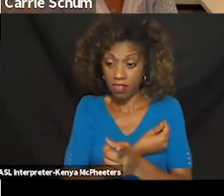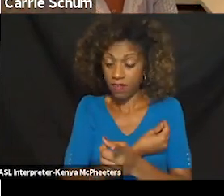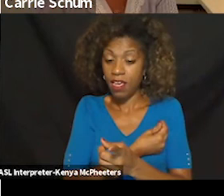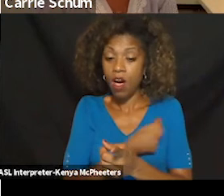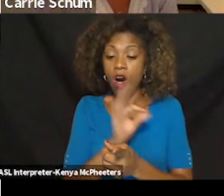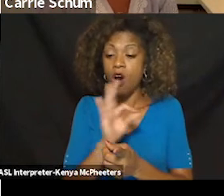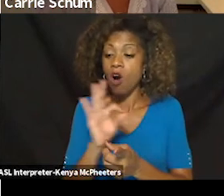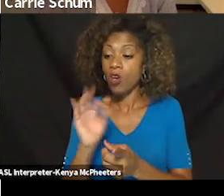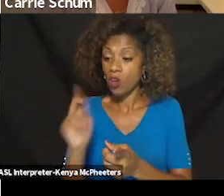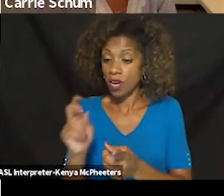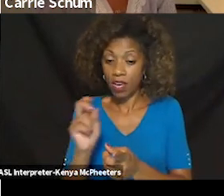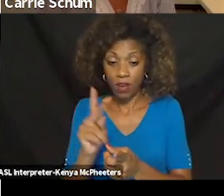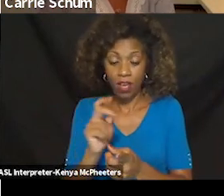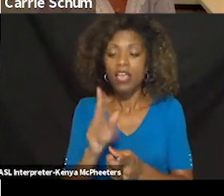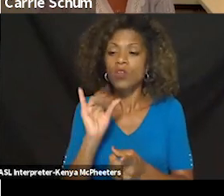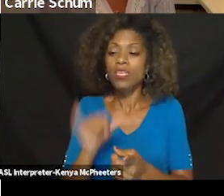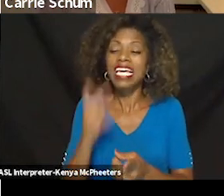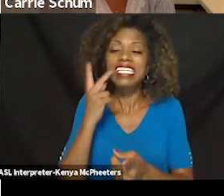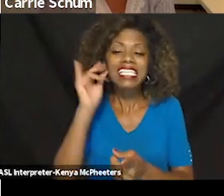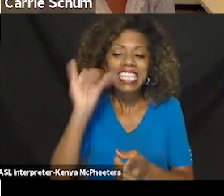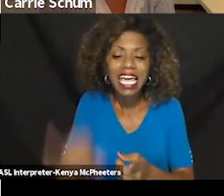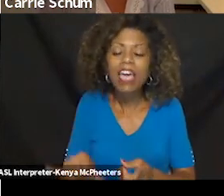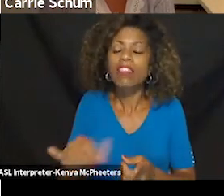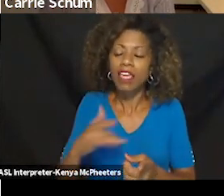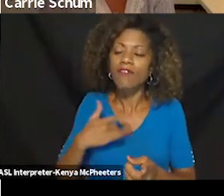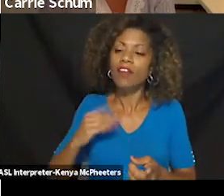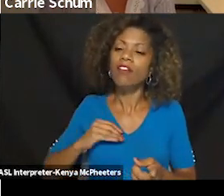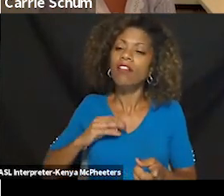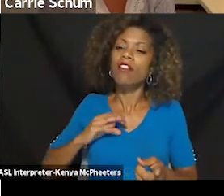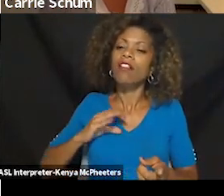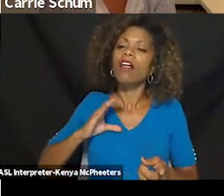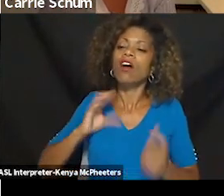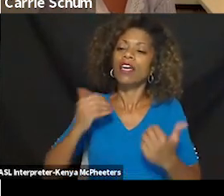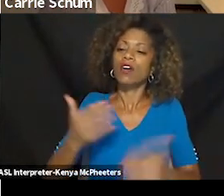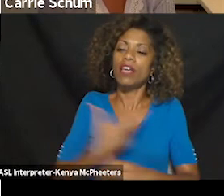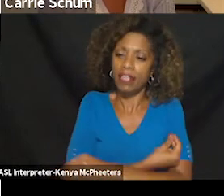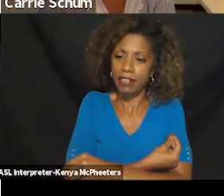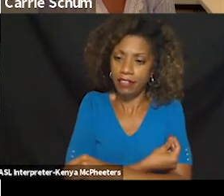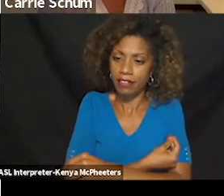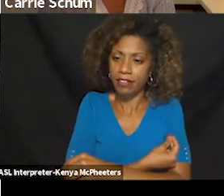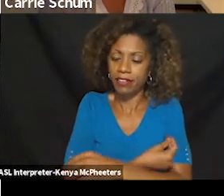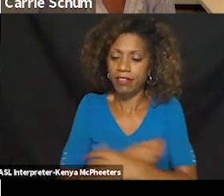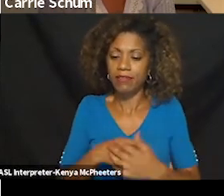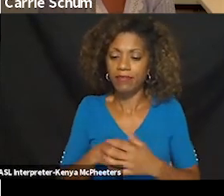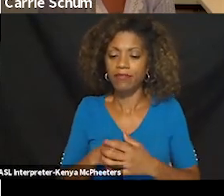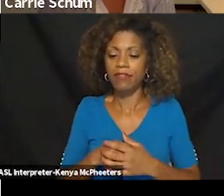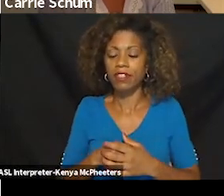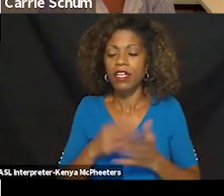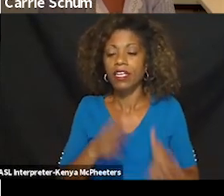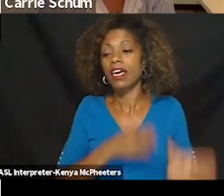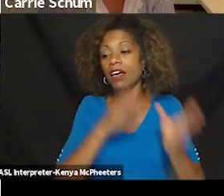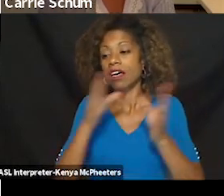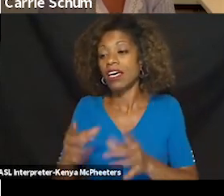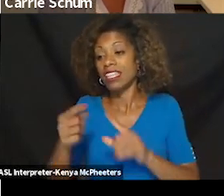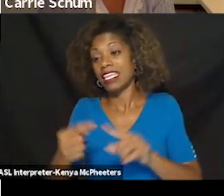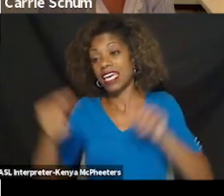it now. And the rapid development is the 900-pound gorilla. People think it was created too fast. The name that